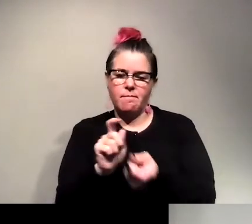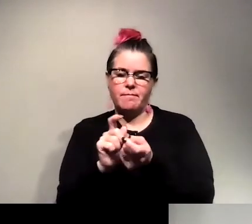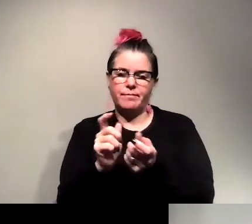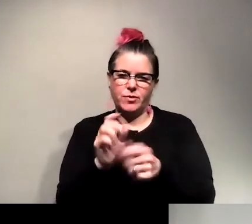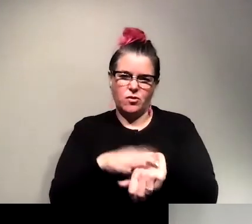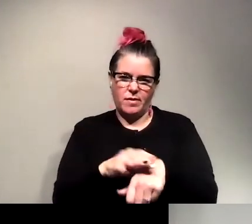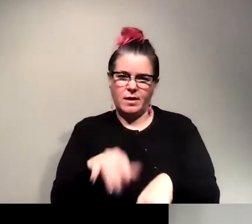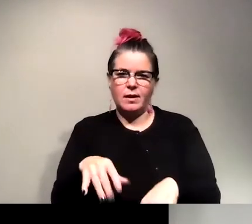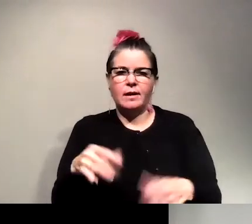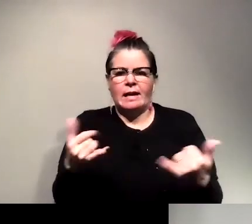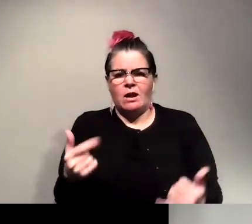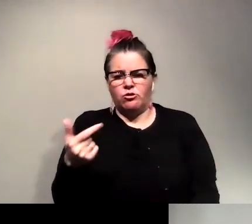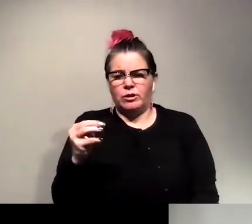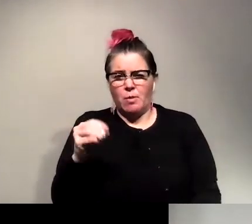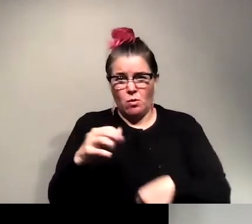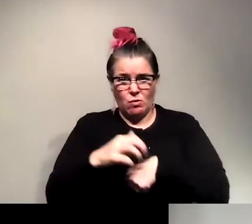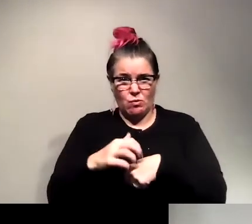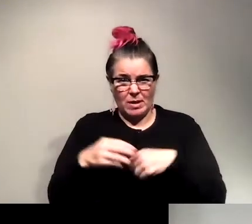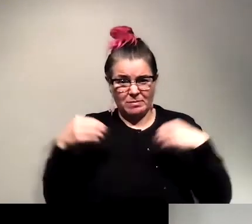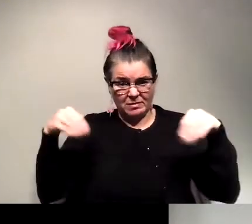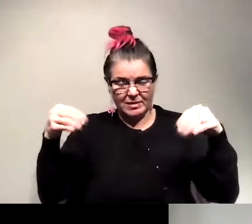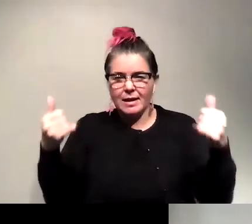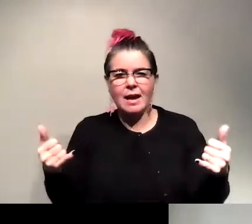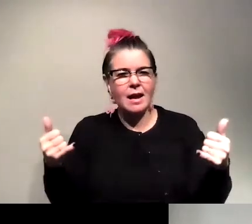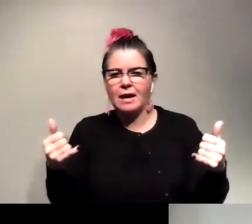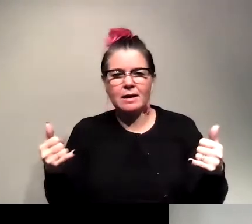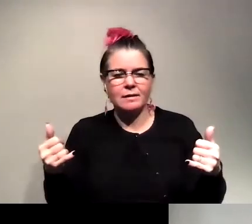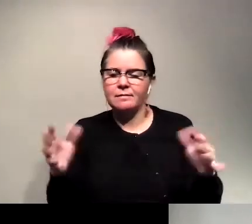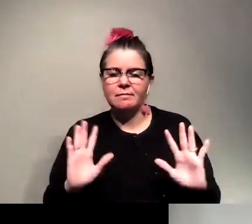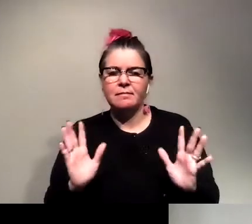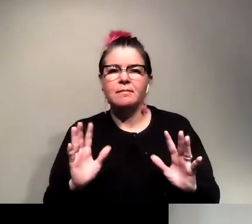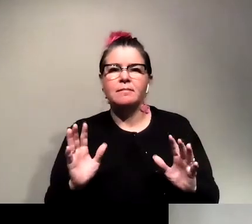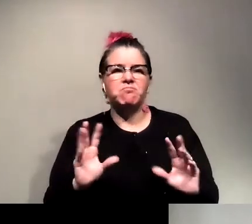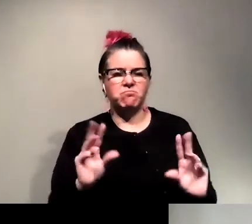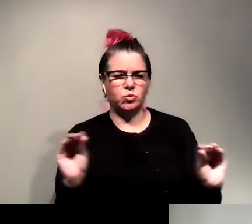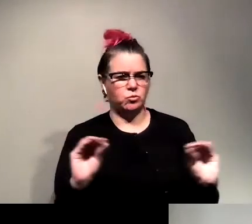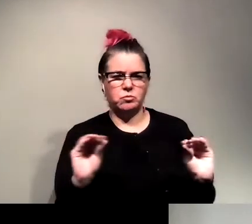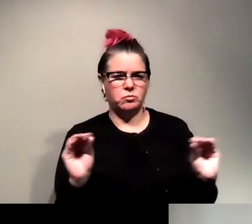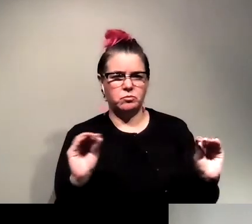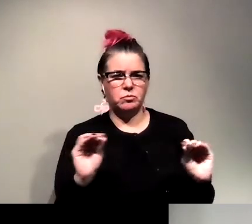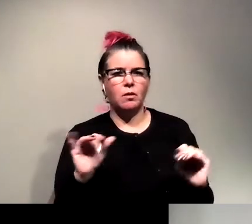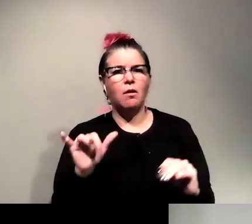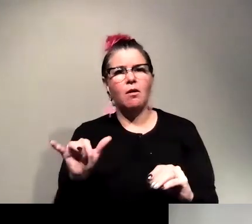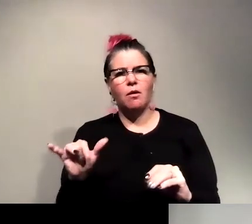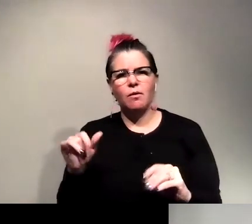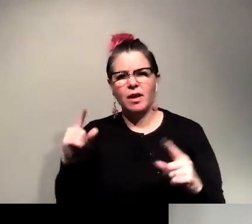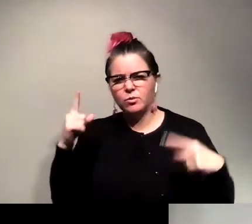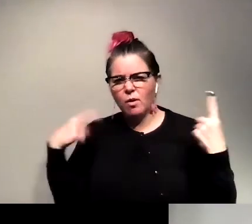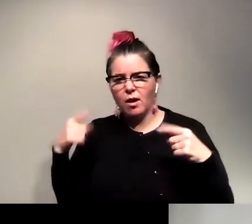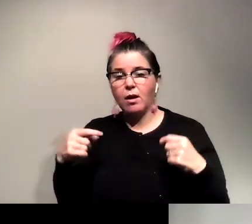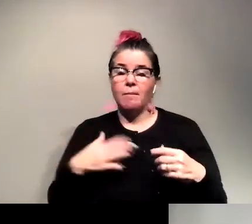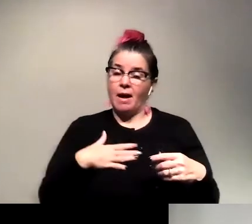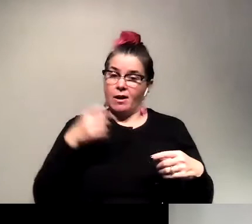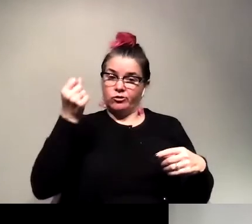have any GMO grapes on the market, but we definitely have classically. Yeah, we don't. We don't. Wild.